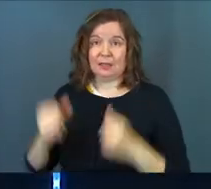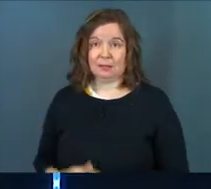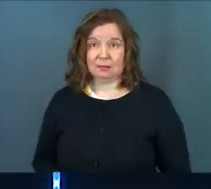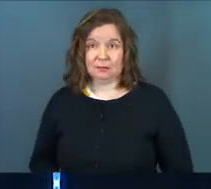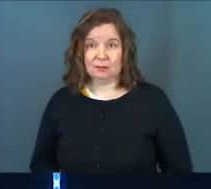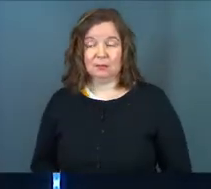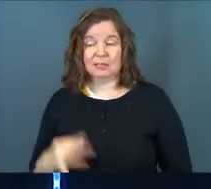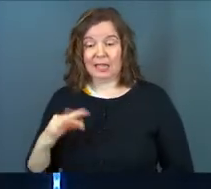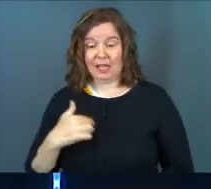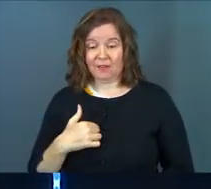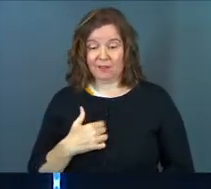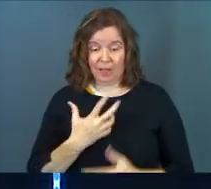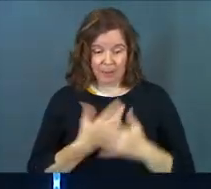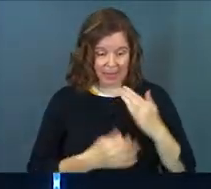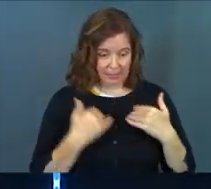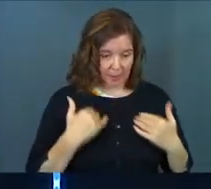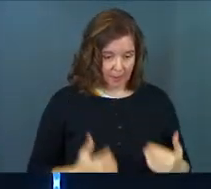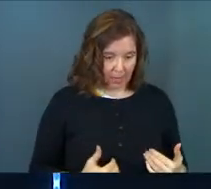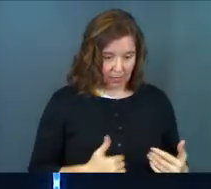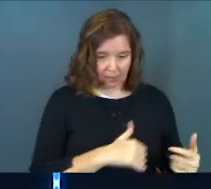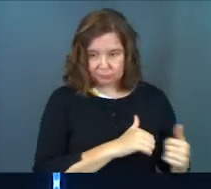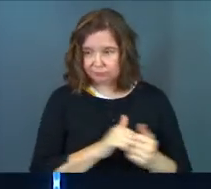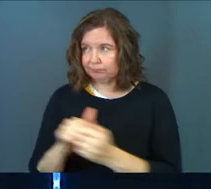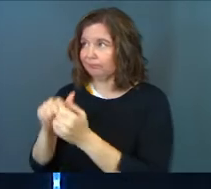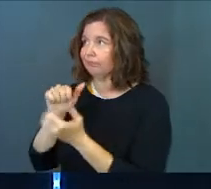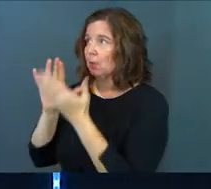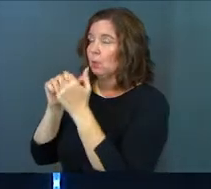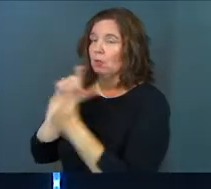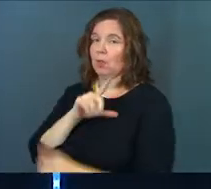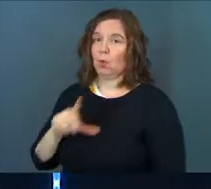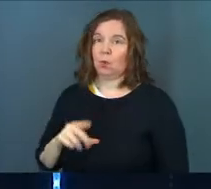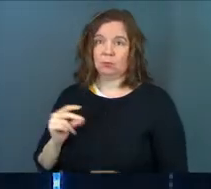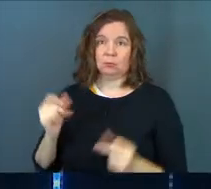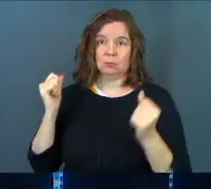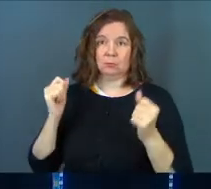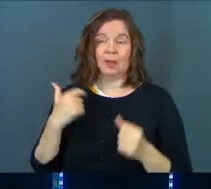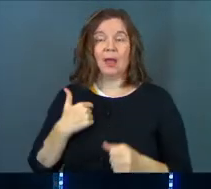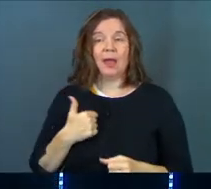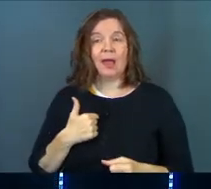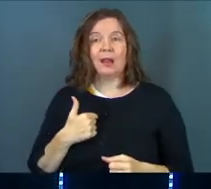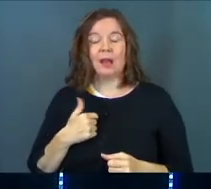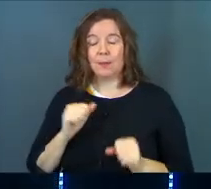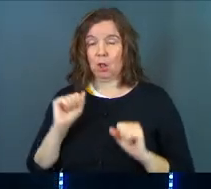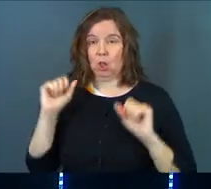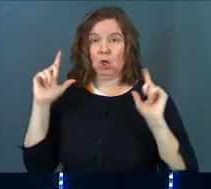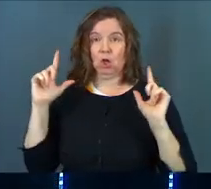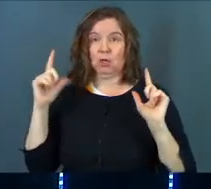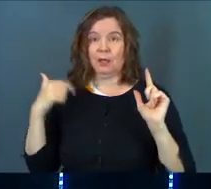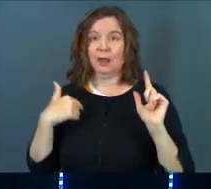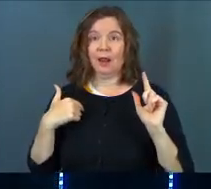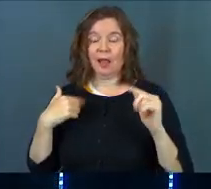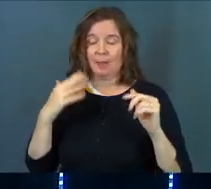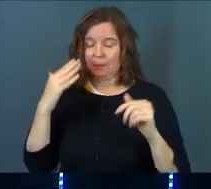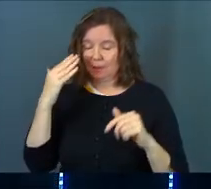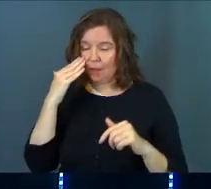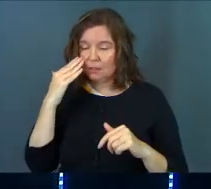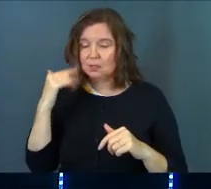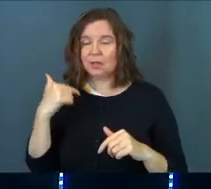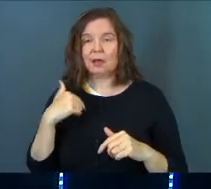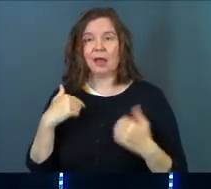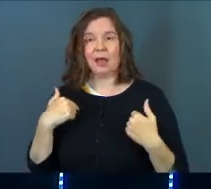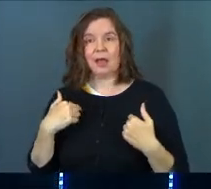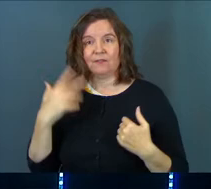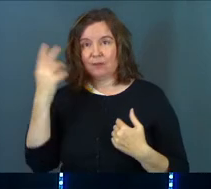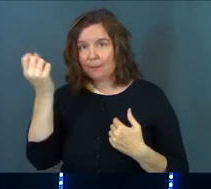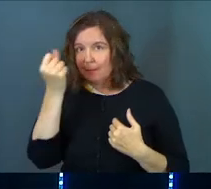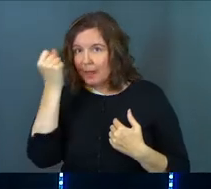Immediately. If I am absent from my body, I am present with the Lord. And I am alert and I am conscious and I've